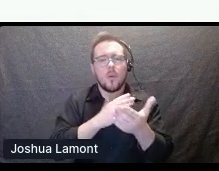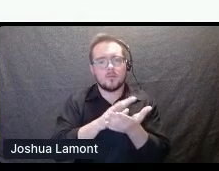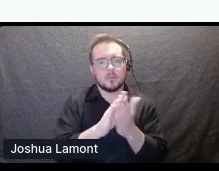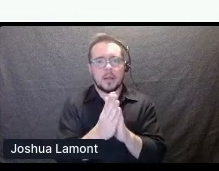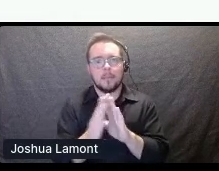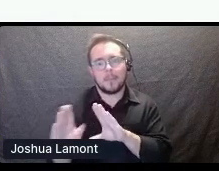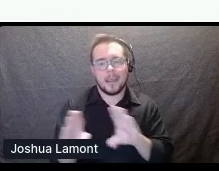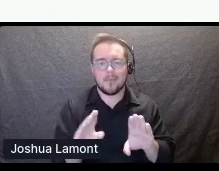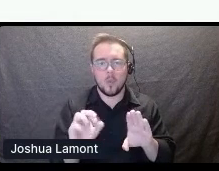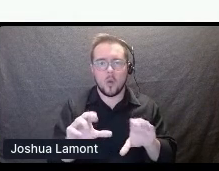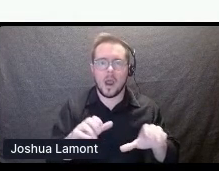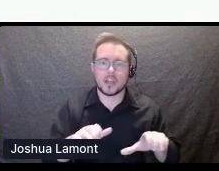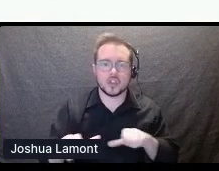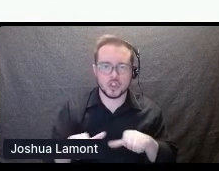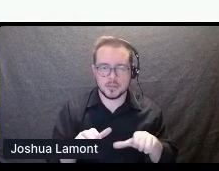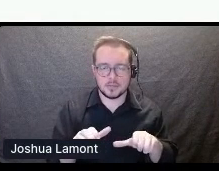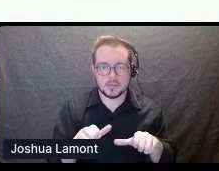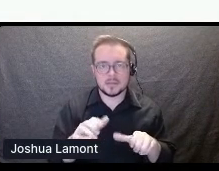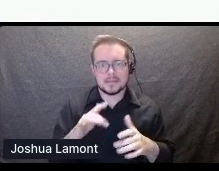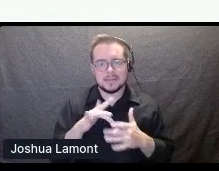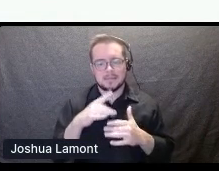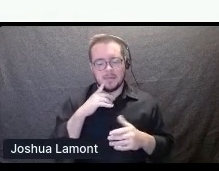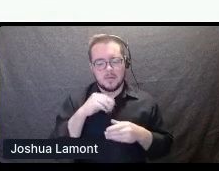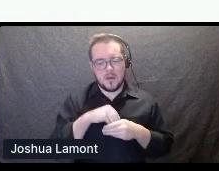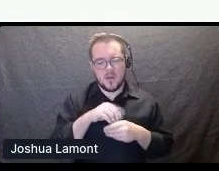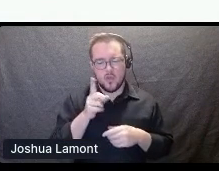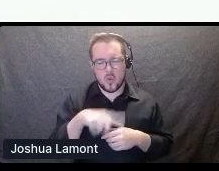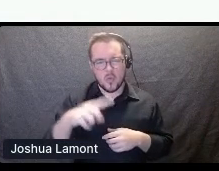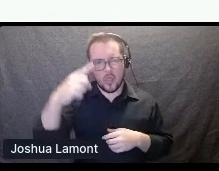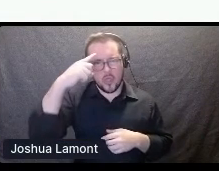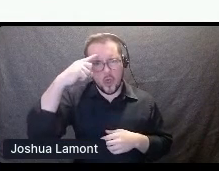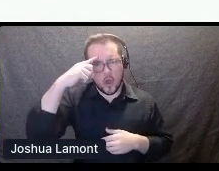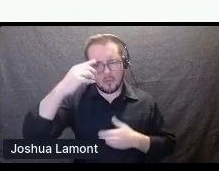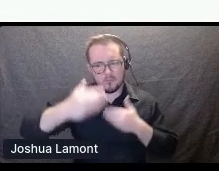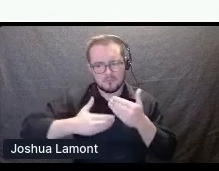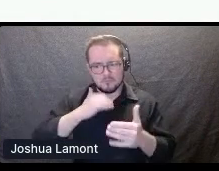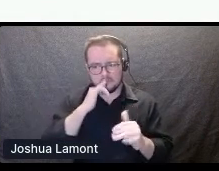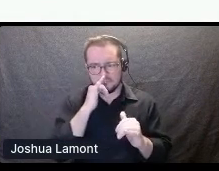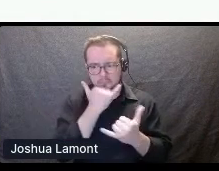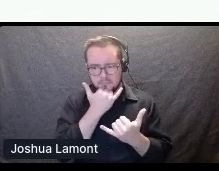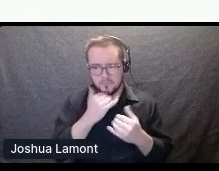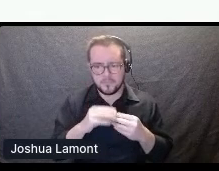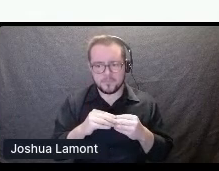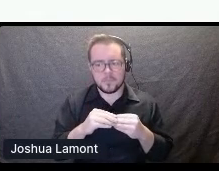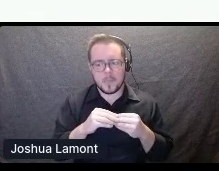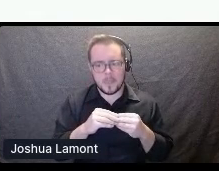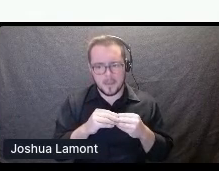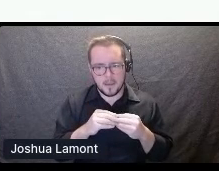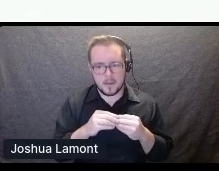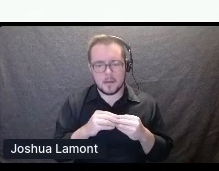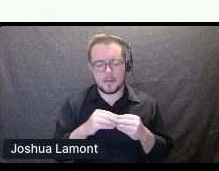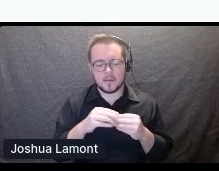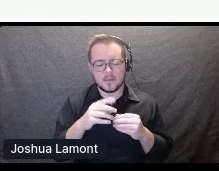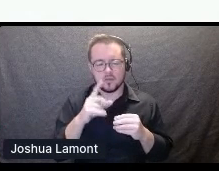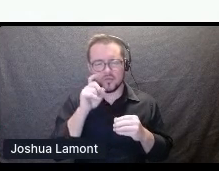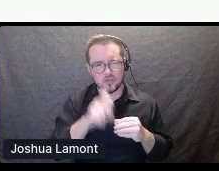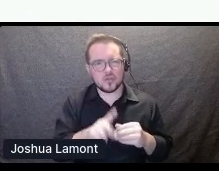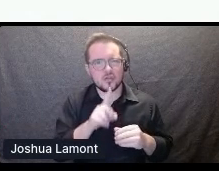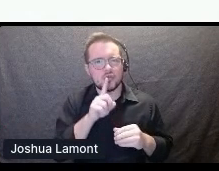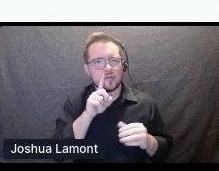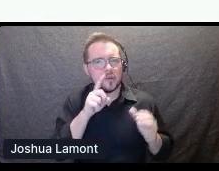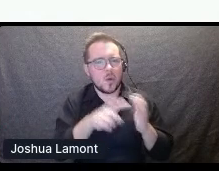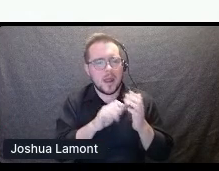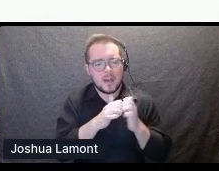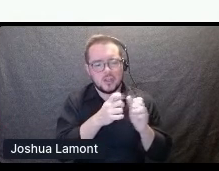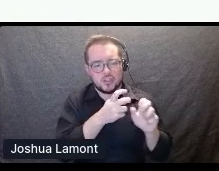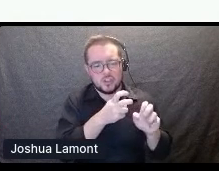or as action. And those kind of thought missteps are worth noticing and trying to shift internally so that they don't